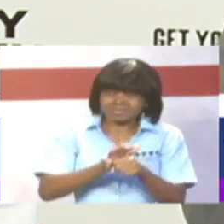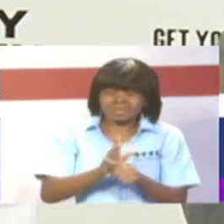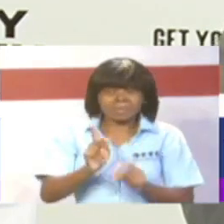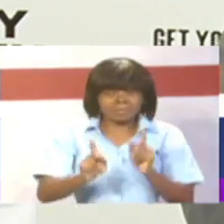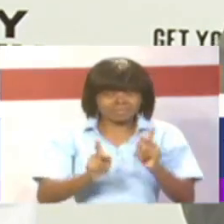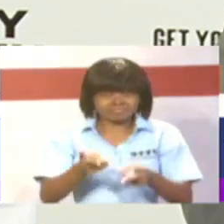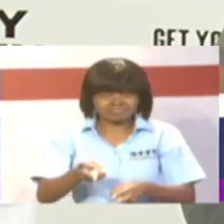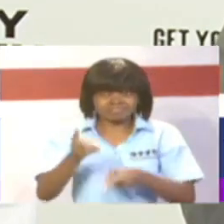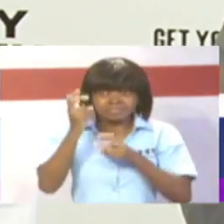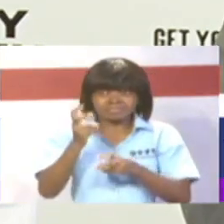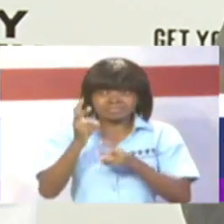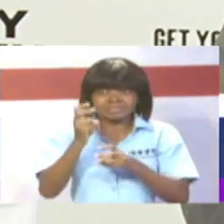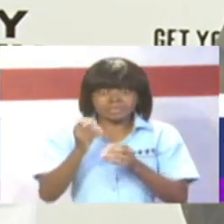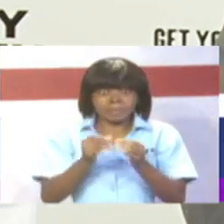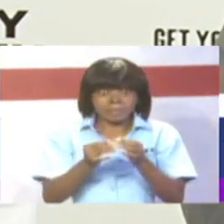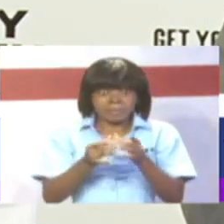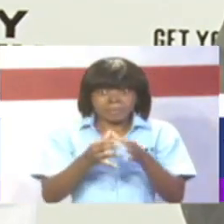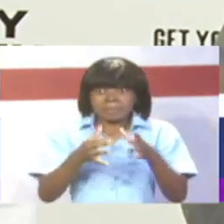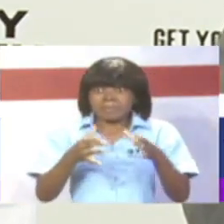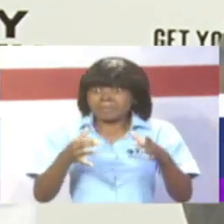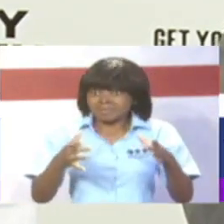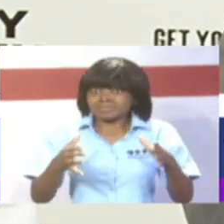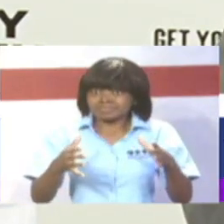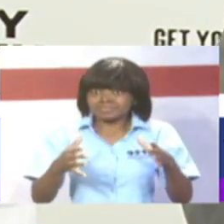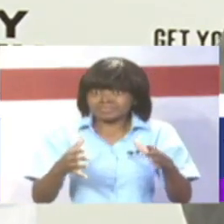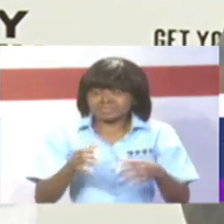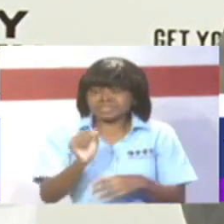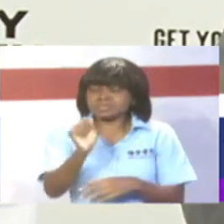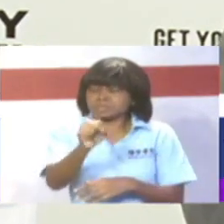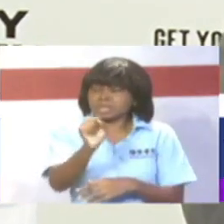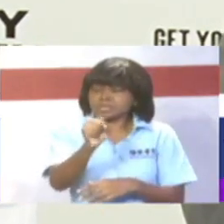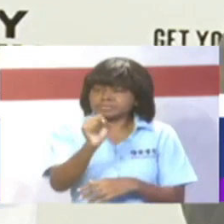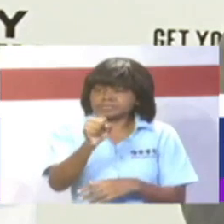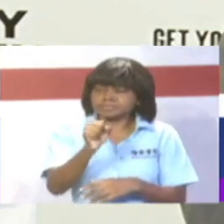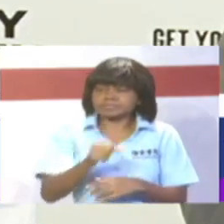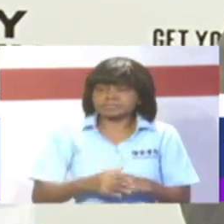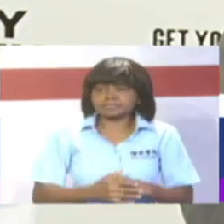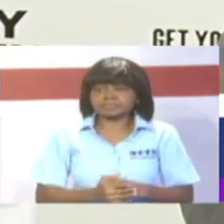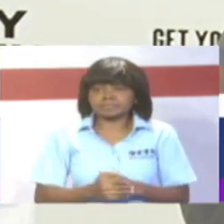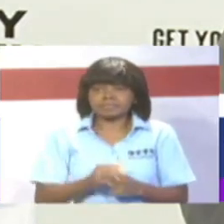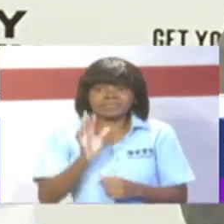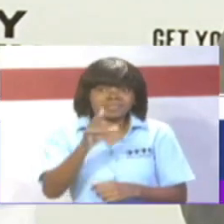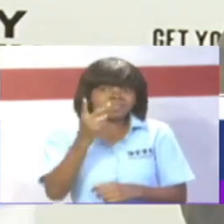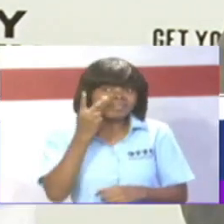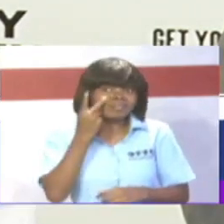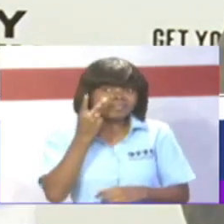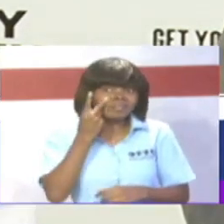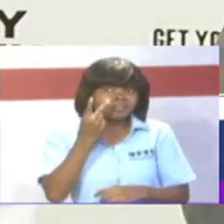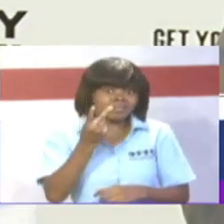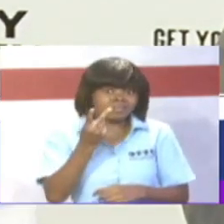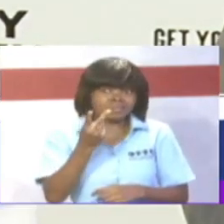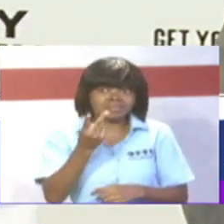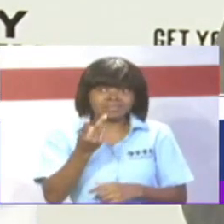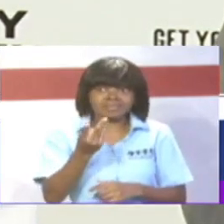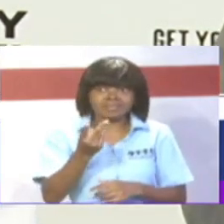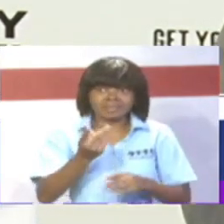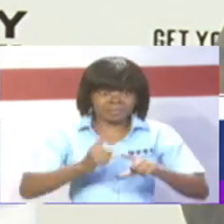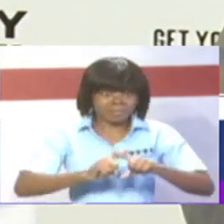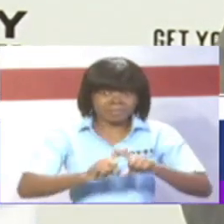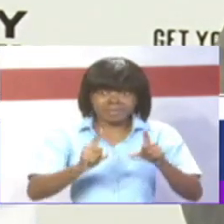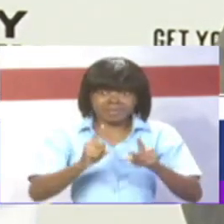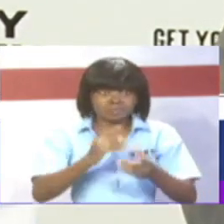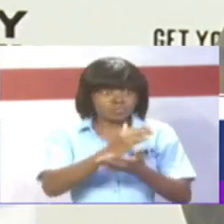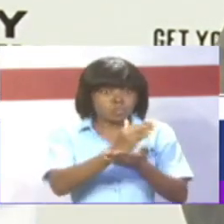that we have detected. We've also made the point that there will be increasing numbers of Delta cases that we have not detected, and that this